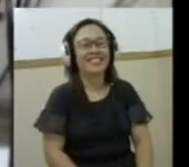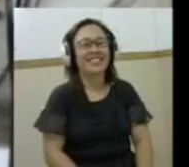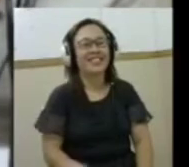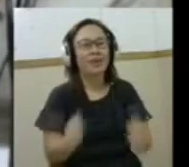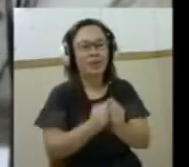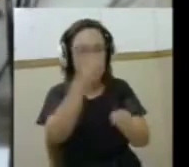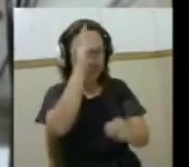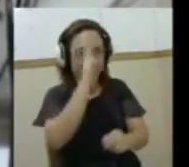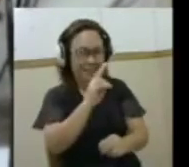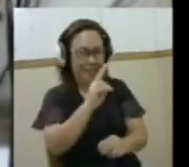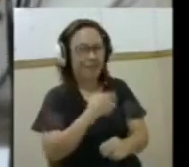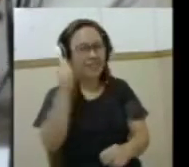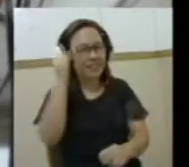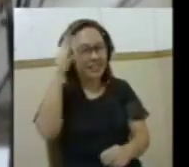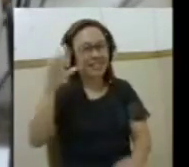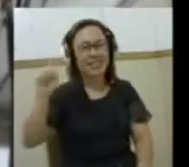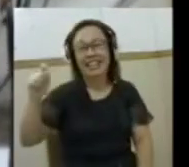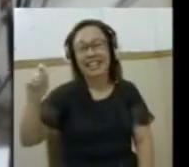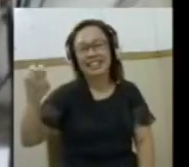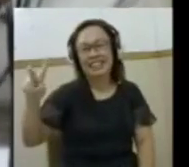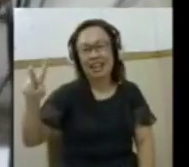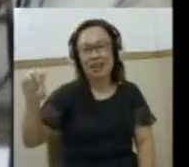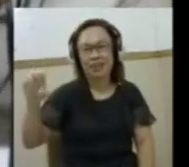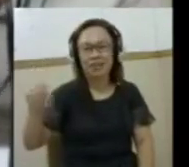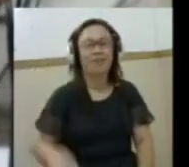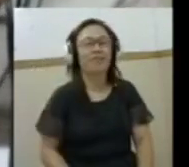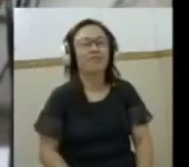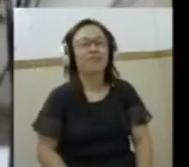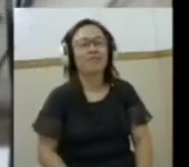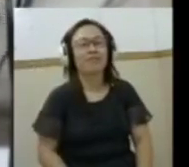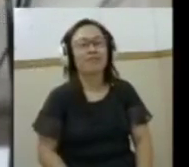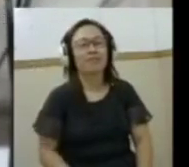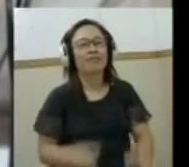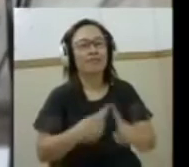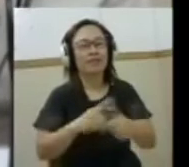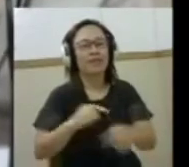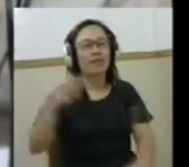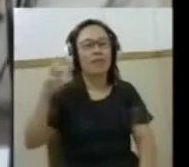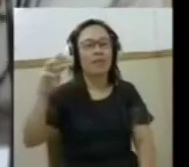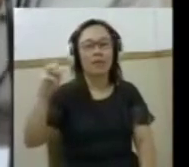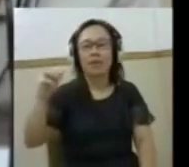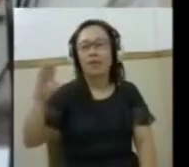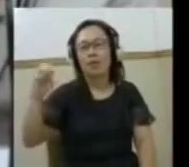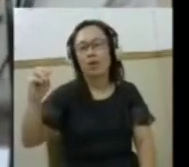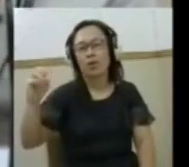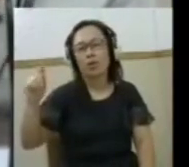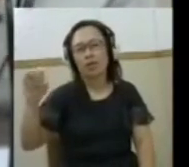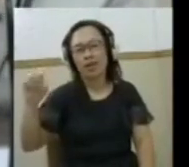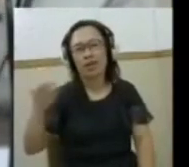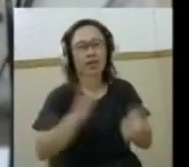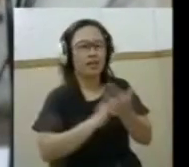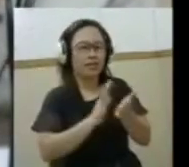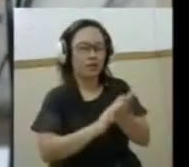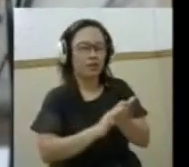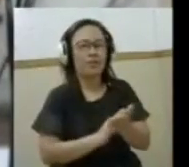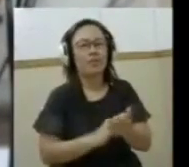partner, Wow. Sir Esteve. Sir Steve Nolada from Apo Makati National High School. And last but not the